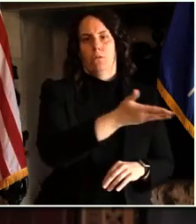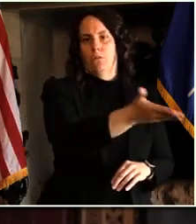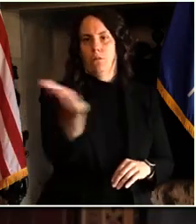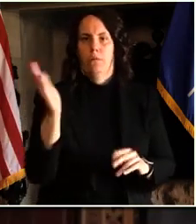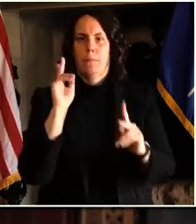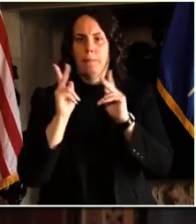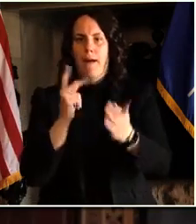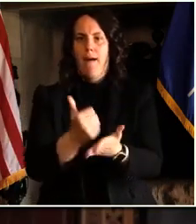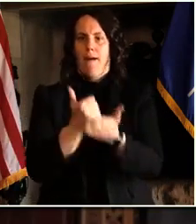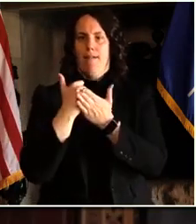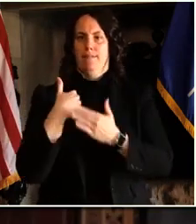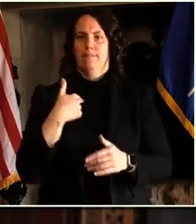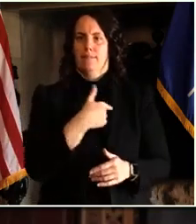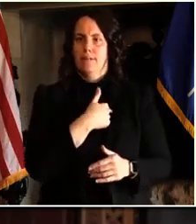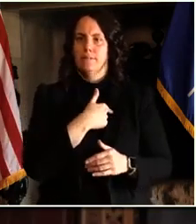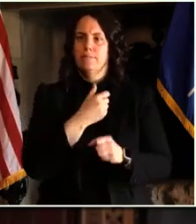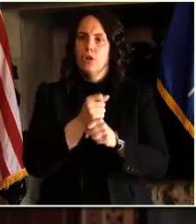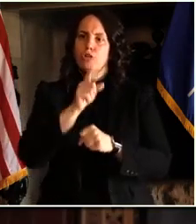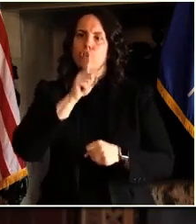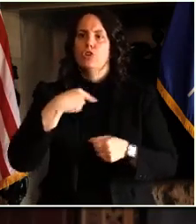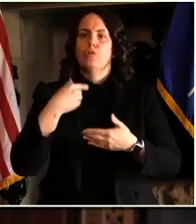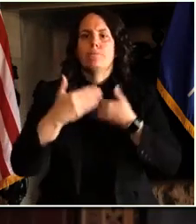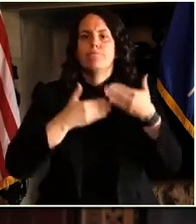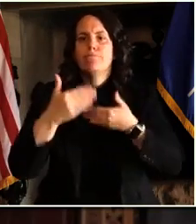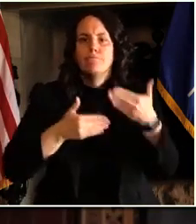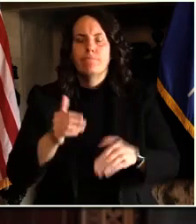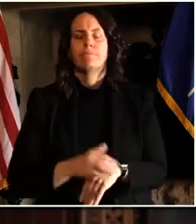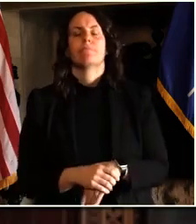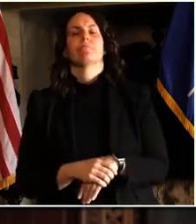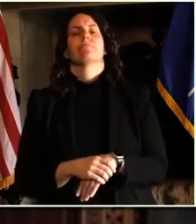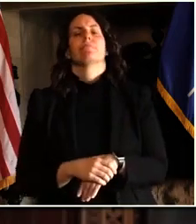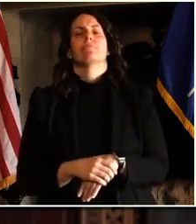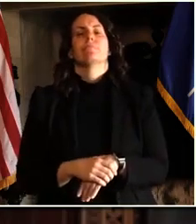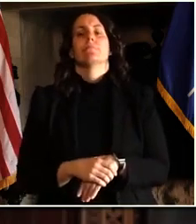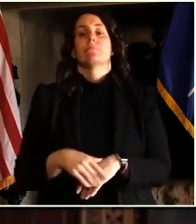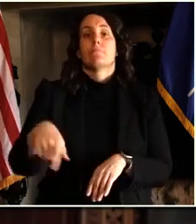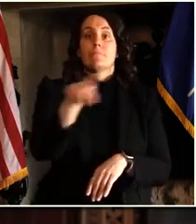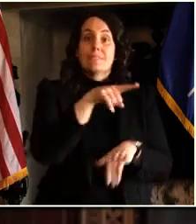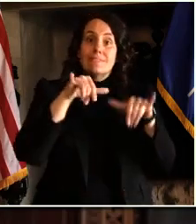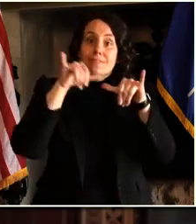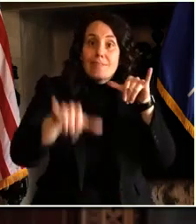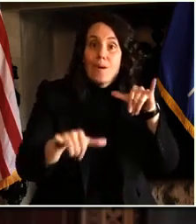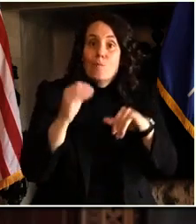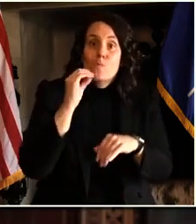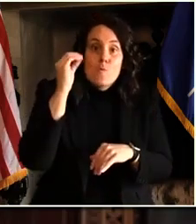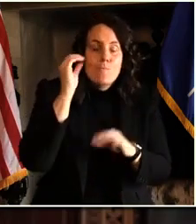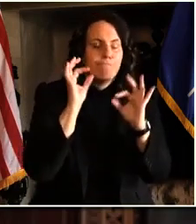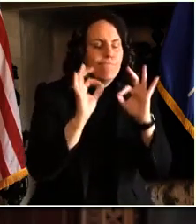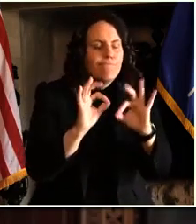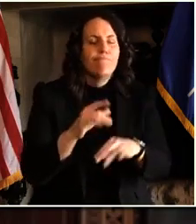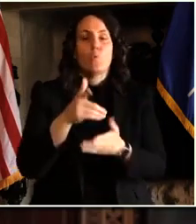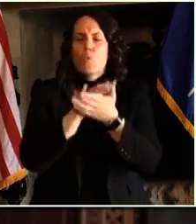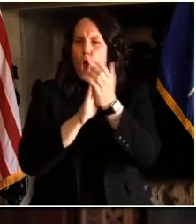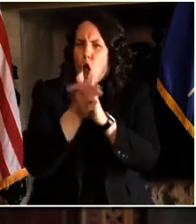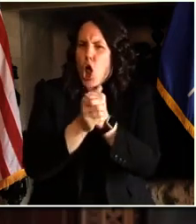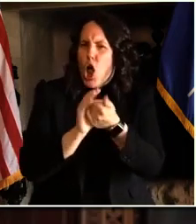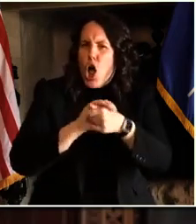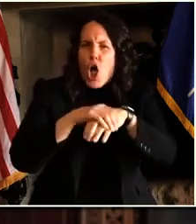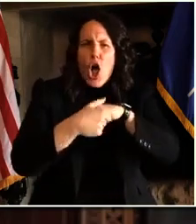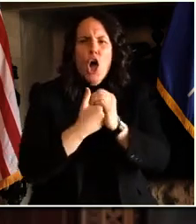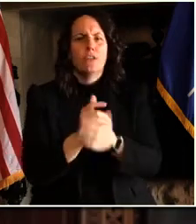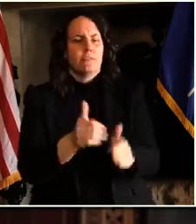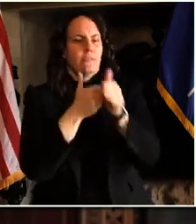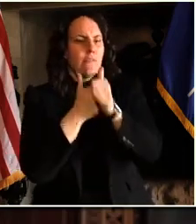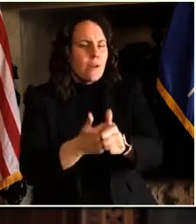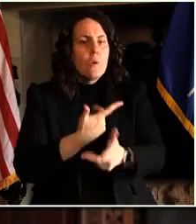home. Please continue your good hygiene practices. Continue to wash your hands often with soap and water. Cover your coughs and your